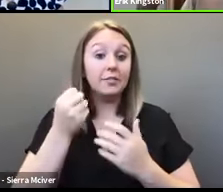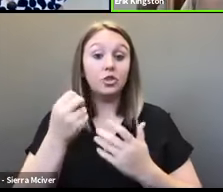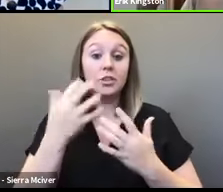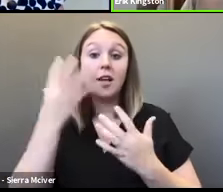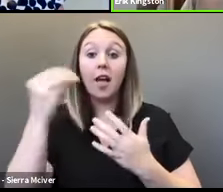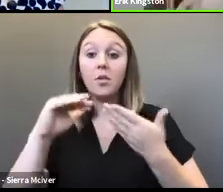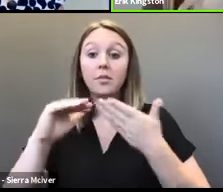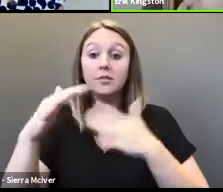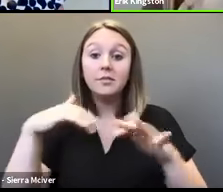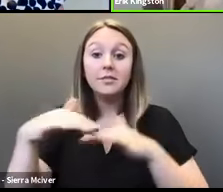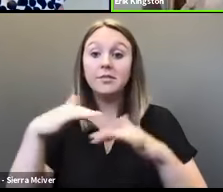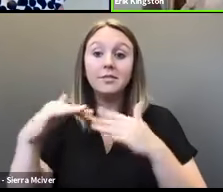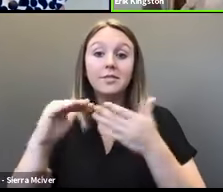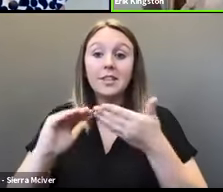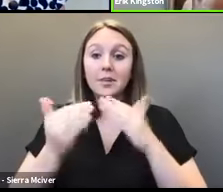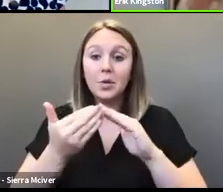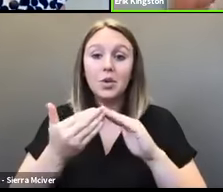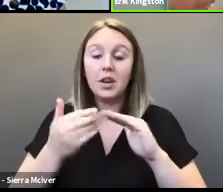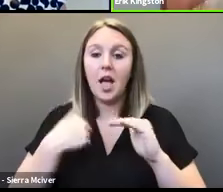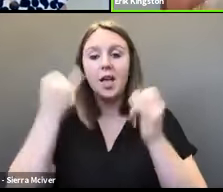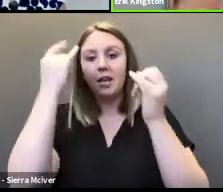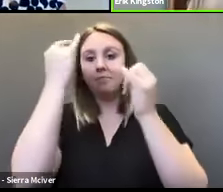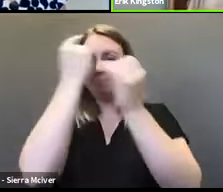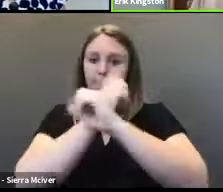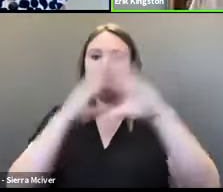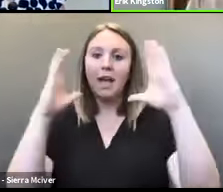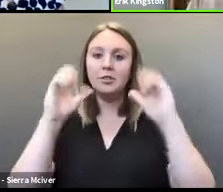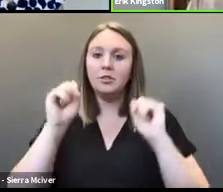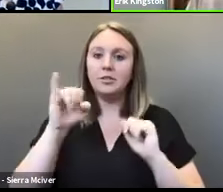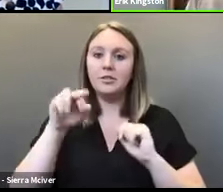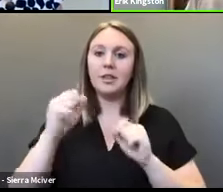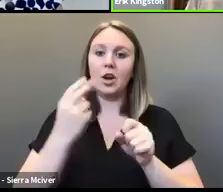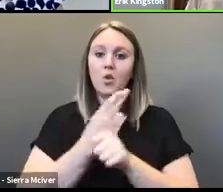of imagined her in a, like a Cape that says, you know, ASL on the back.